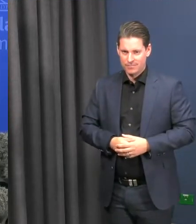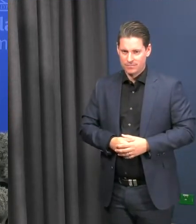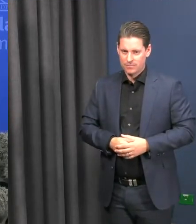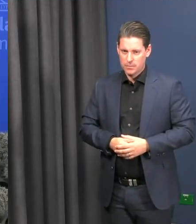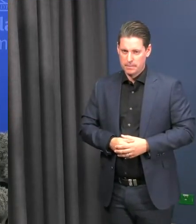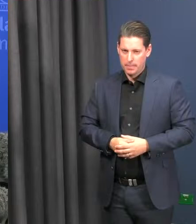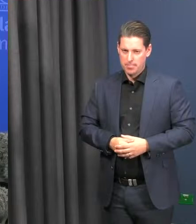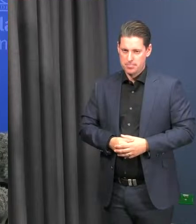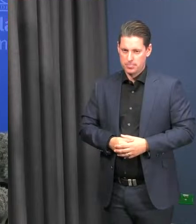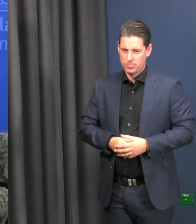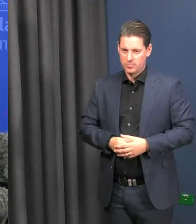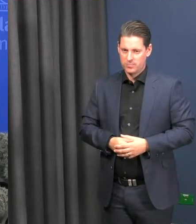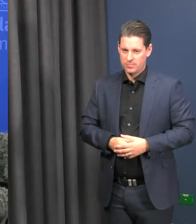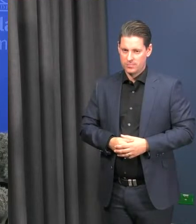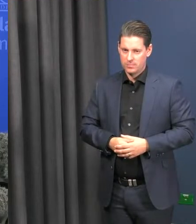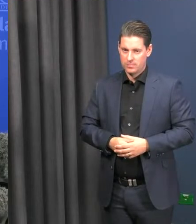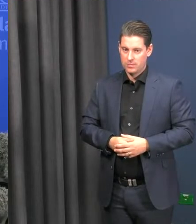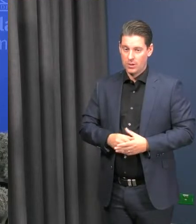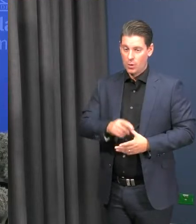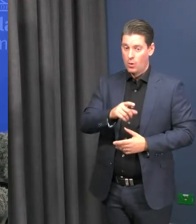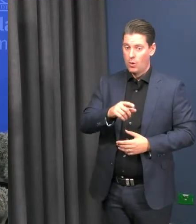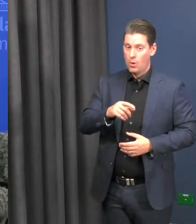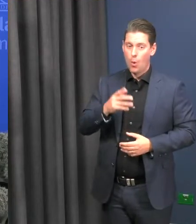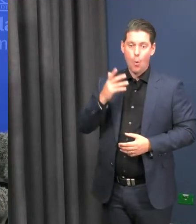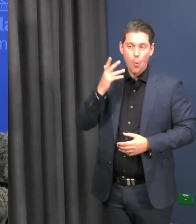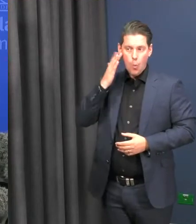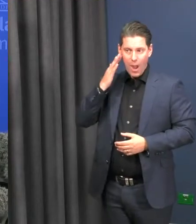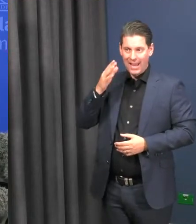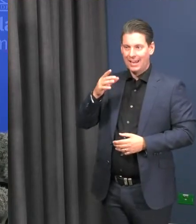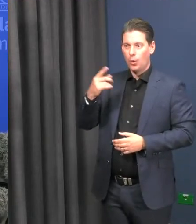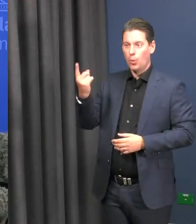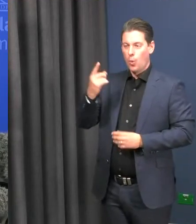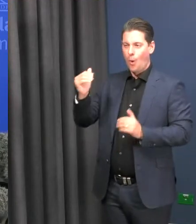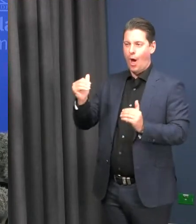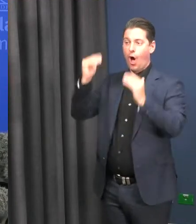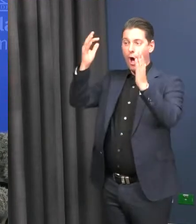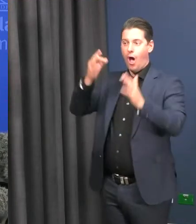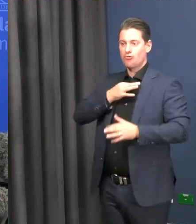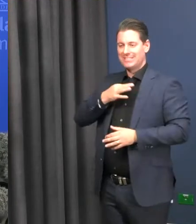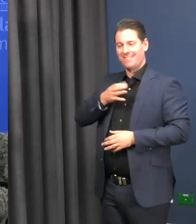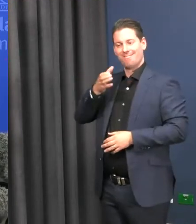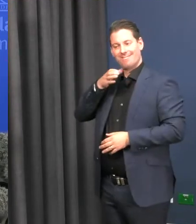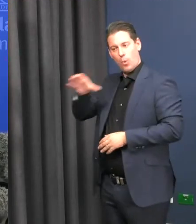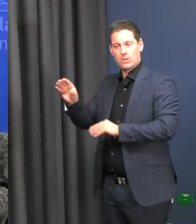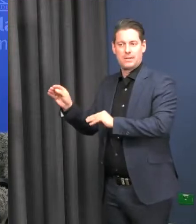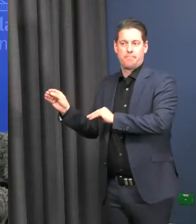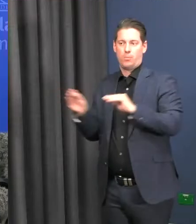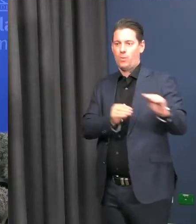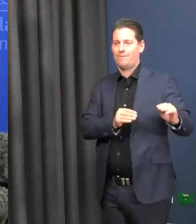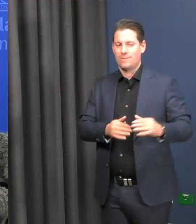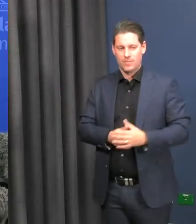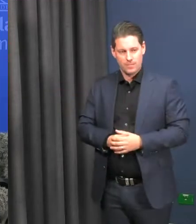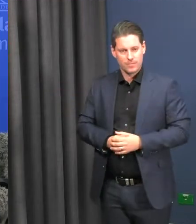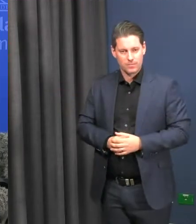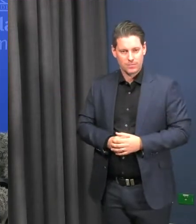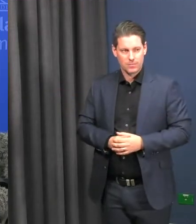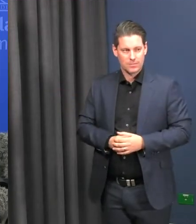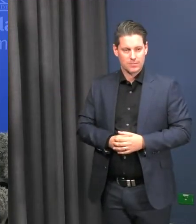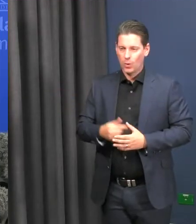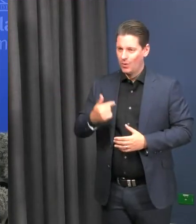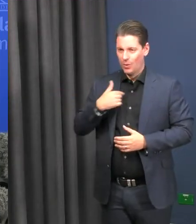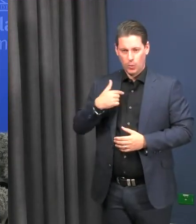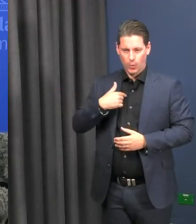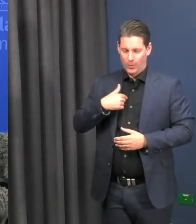will authorities forcibly evacuate most at-risk residents from their home? Well, you'll see through Queensland, we don't go around